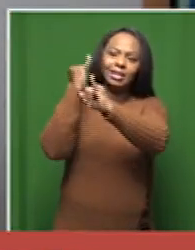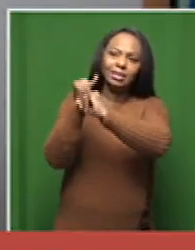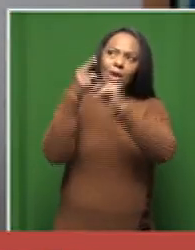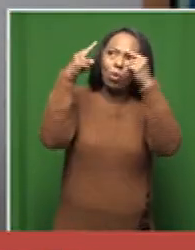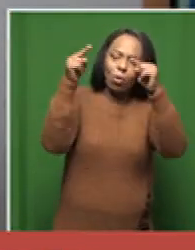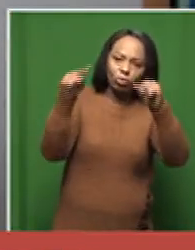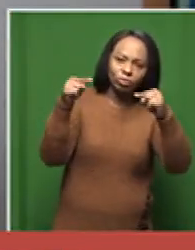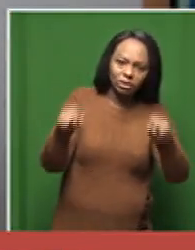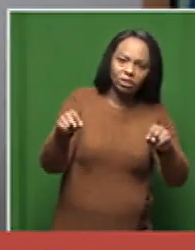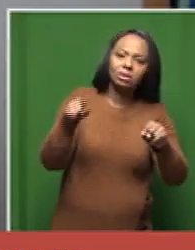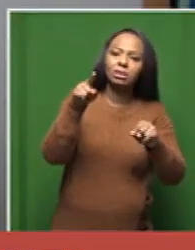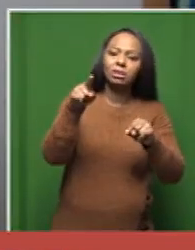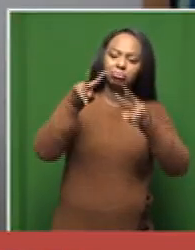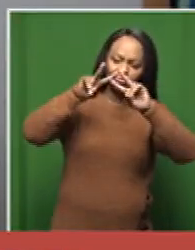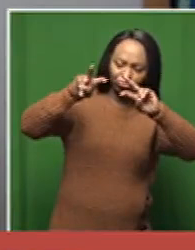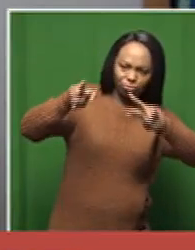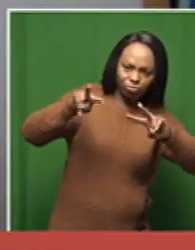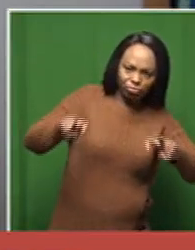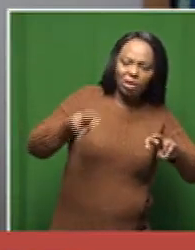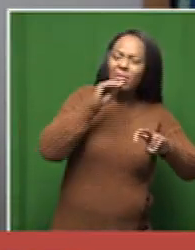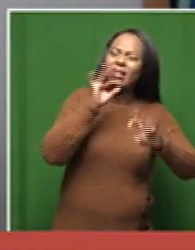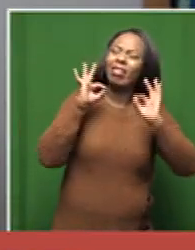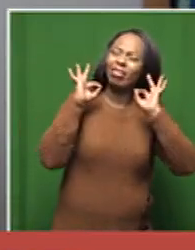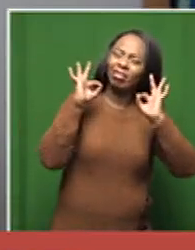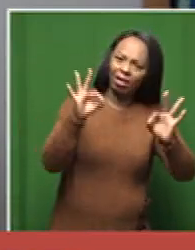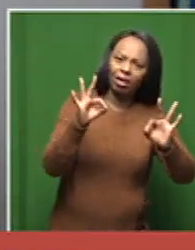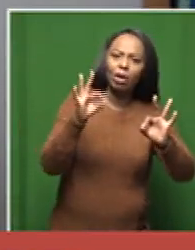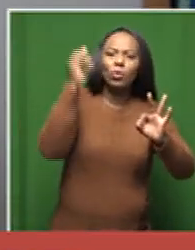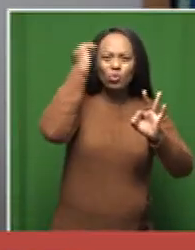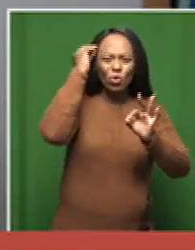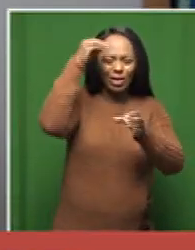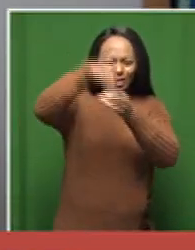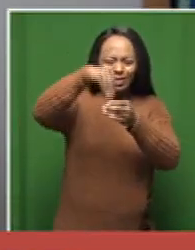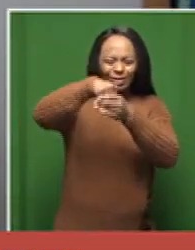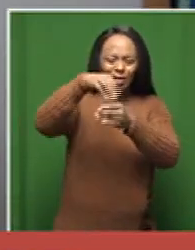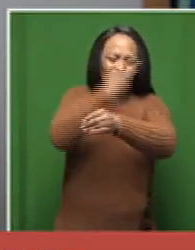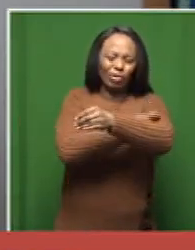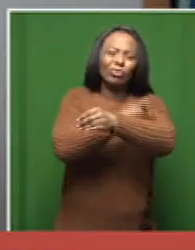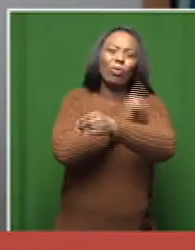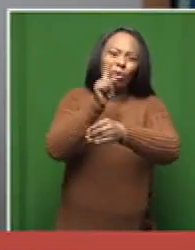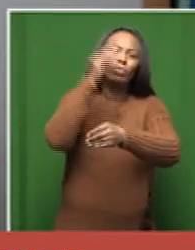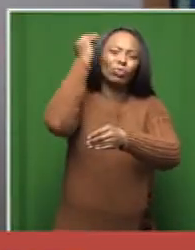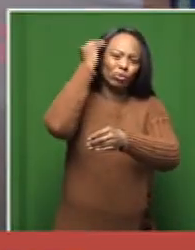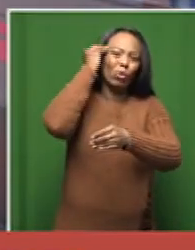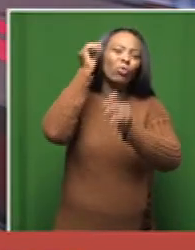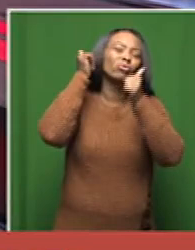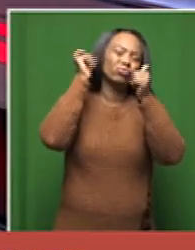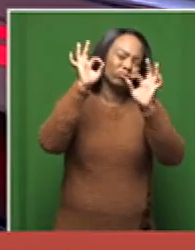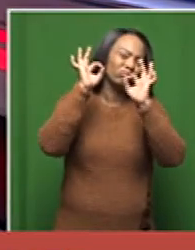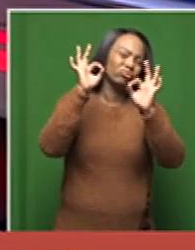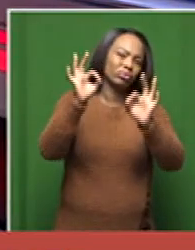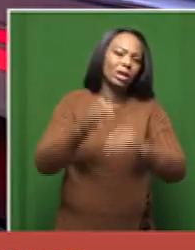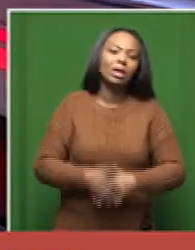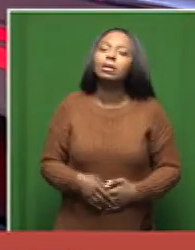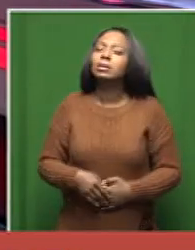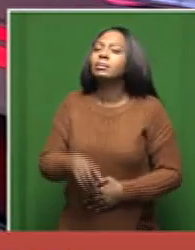which is even more thorough. So we do know exactly what's in the vaccine. All right. And then another one that keeps